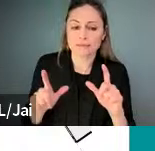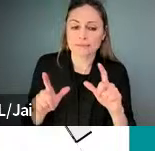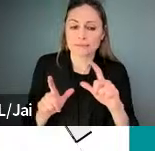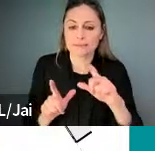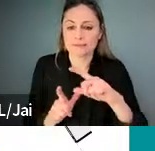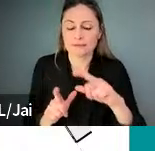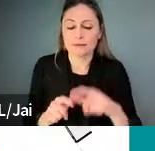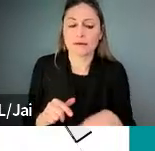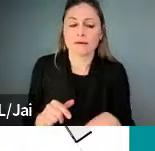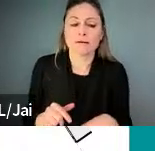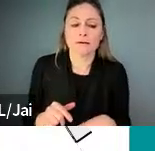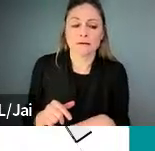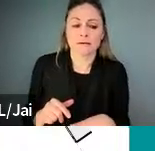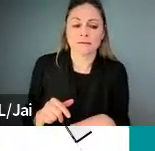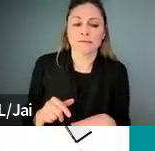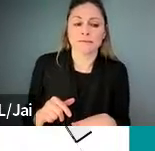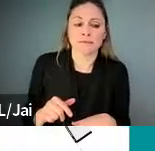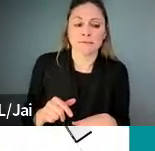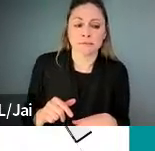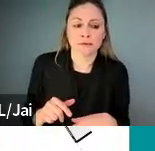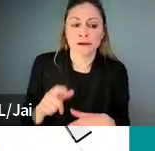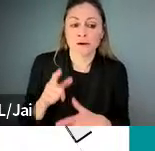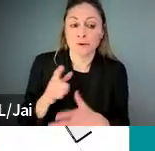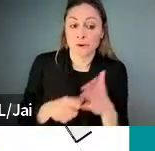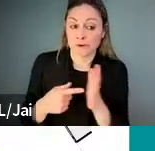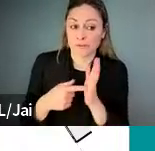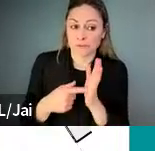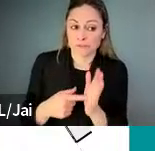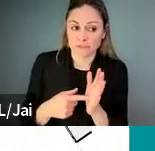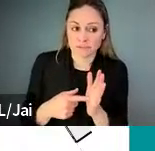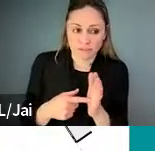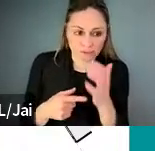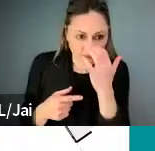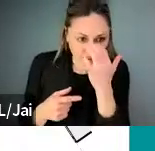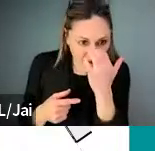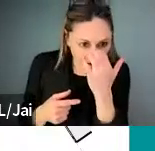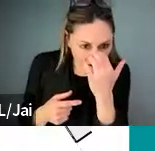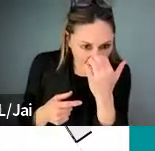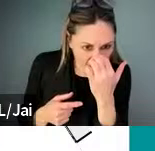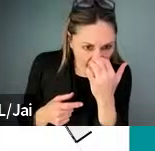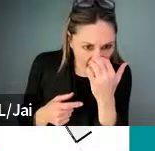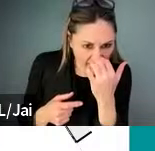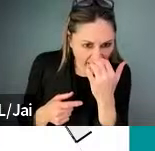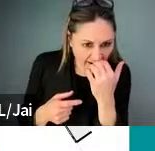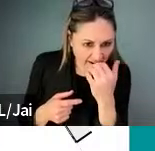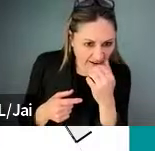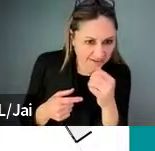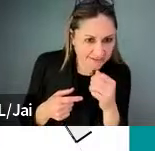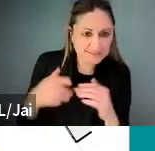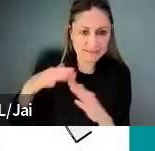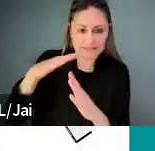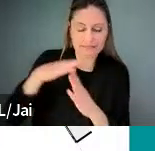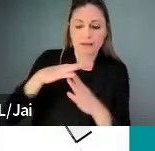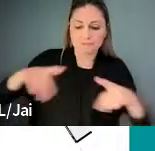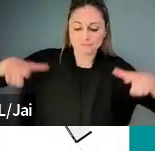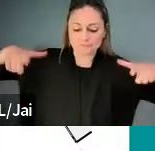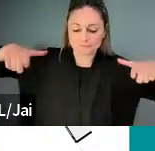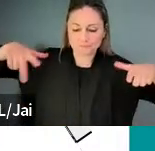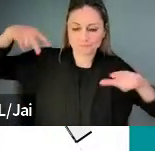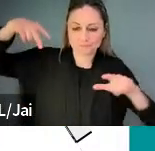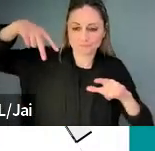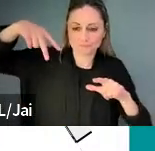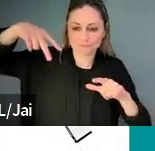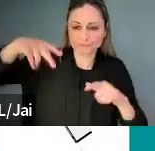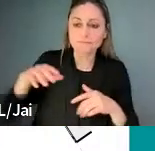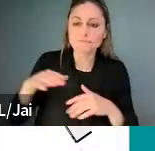before. And so what we're showing you here is a straight on view of the top level of the platform